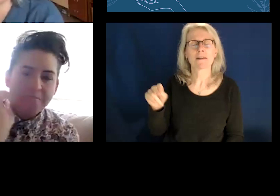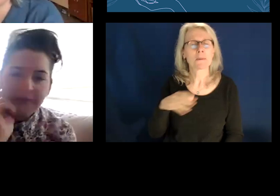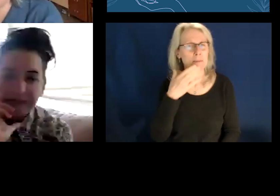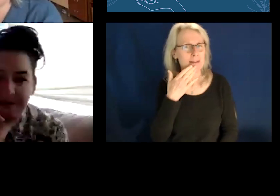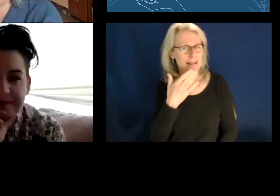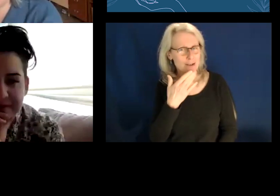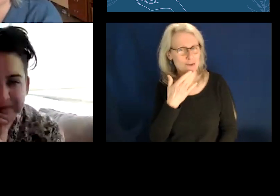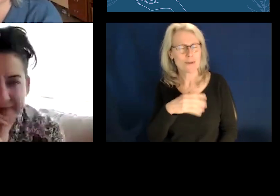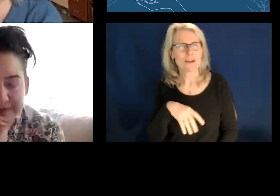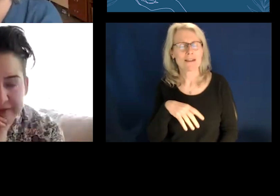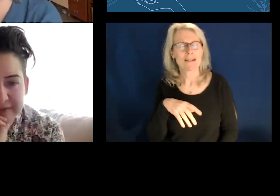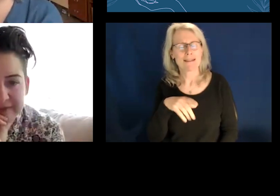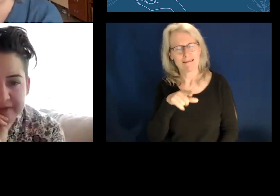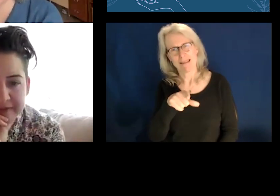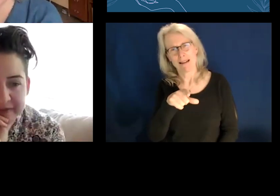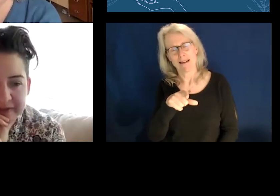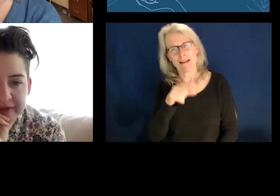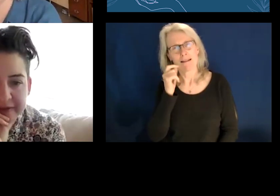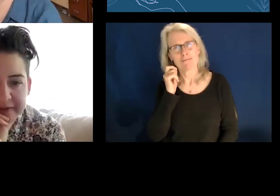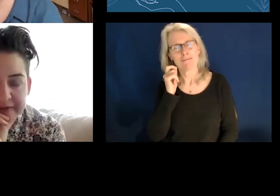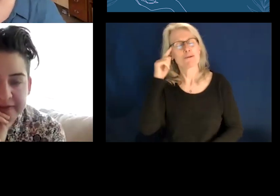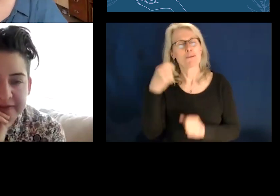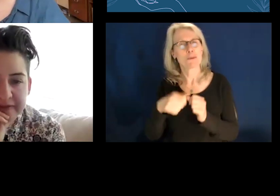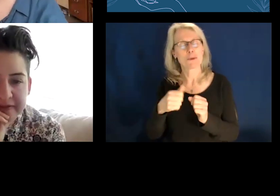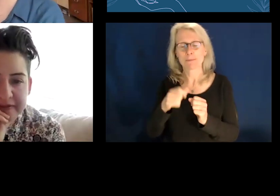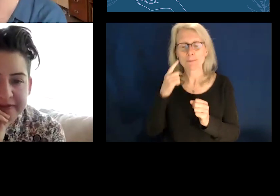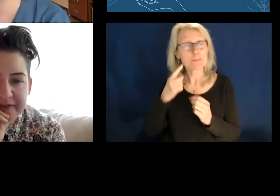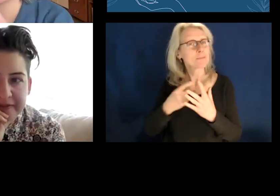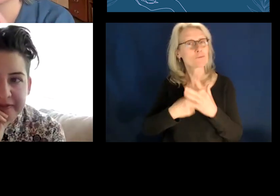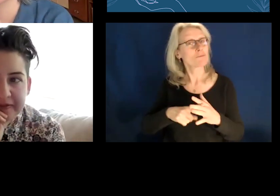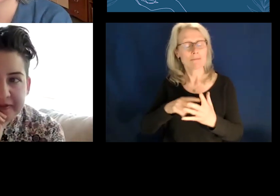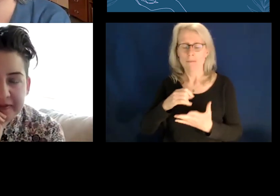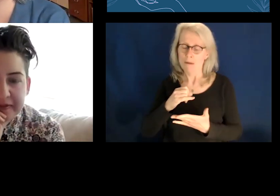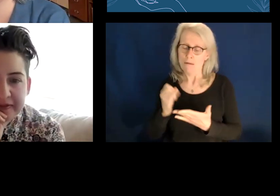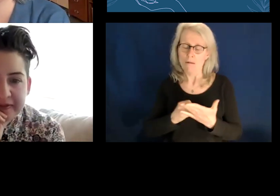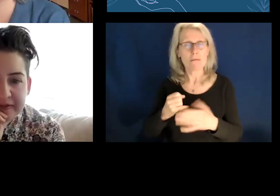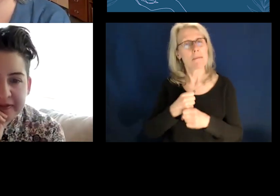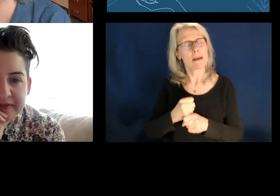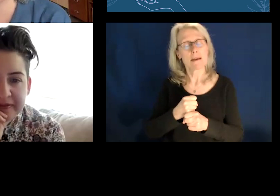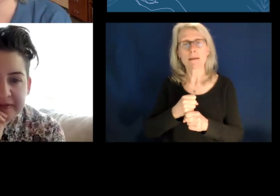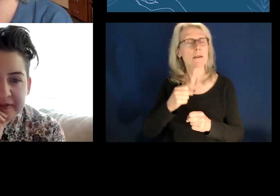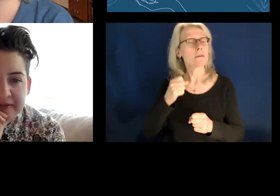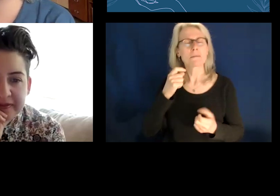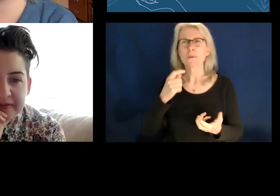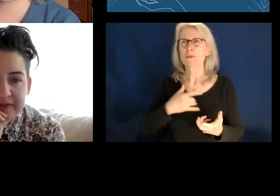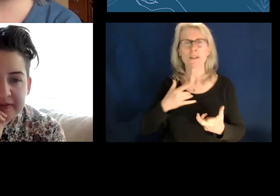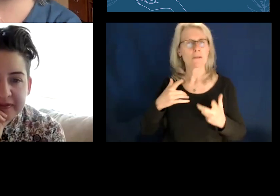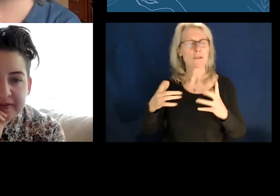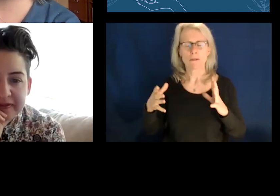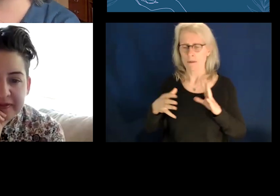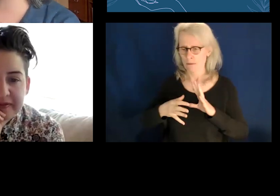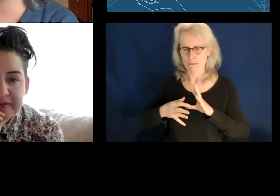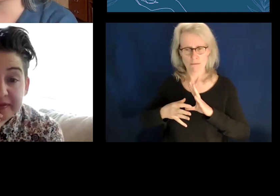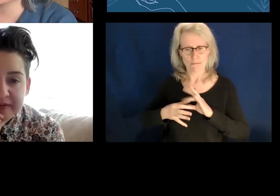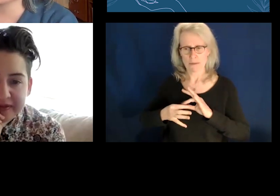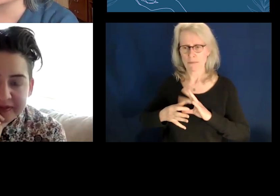made me think about those moments inside of a process where it either feels like there's some kind of serendipity or collective